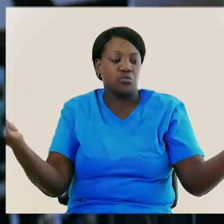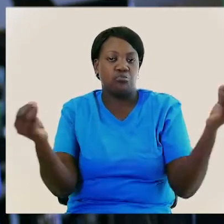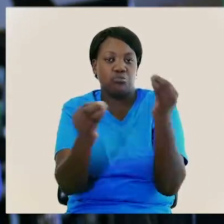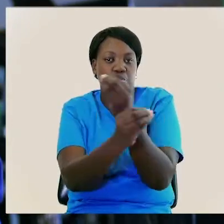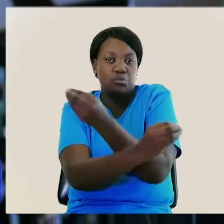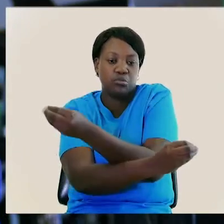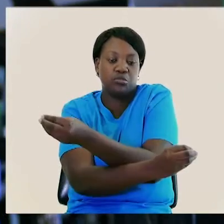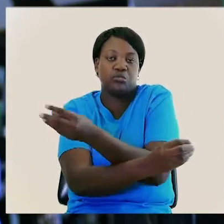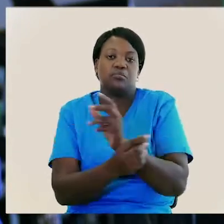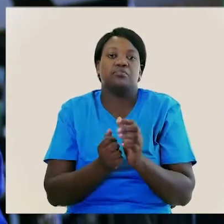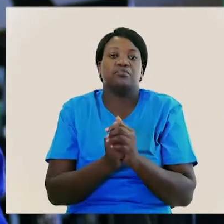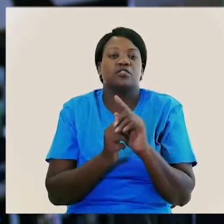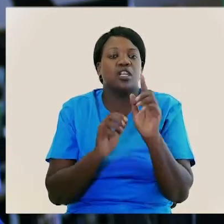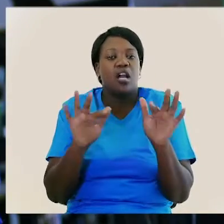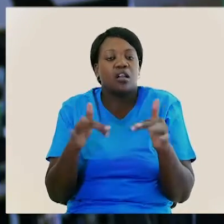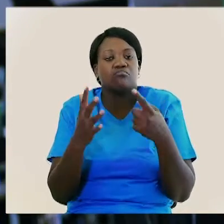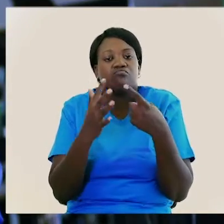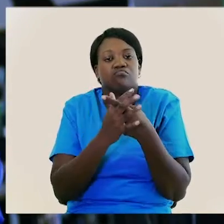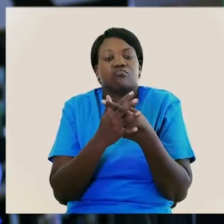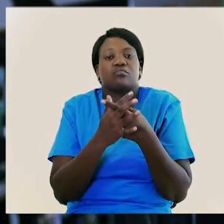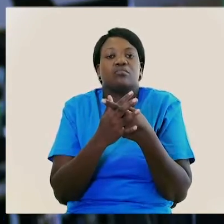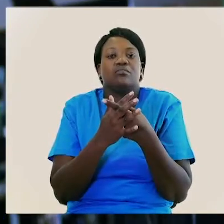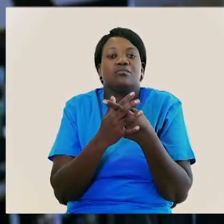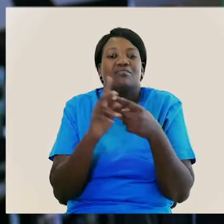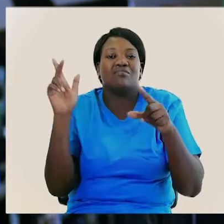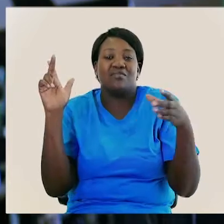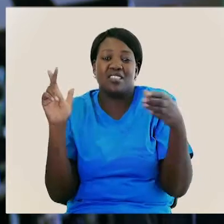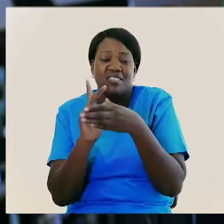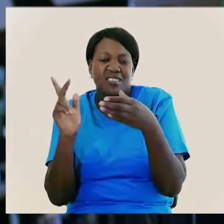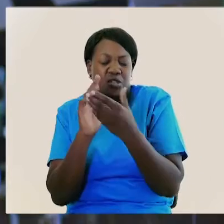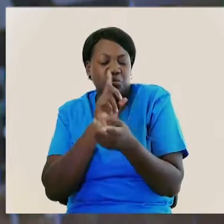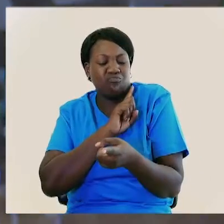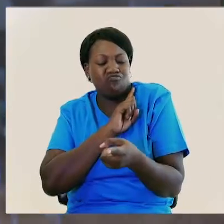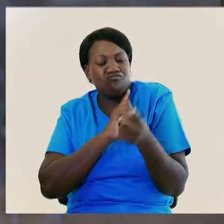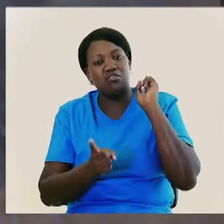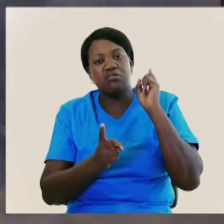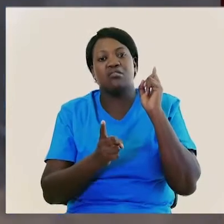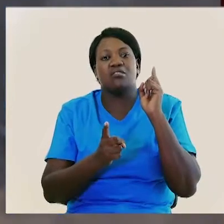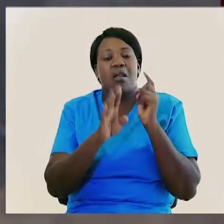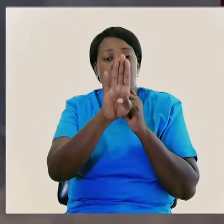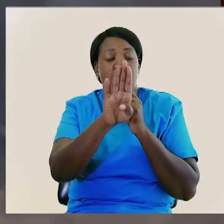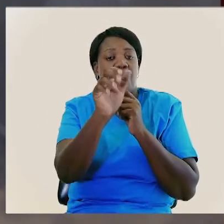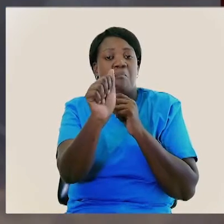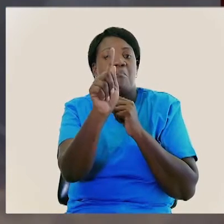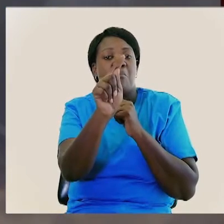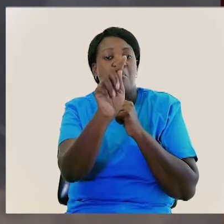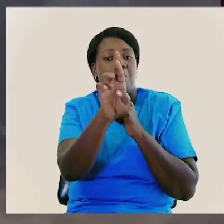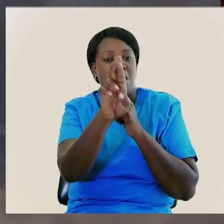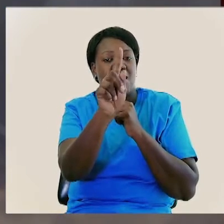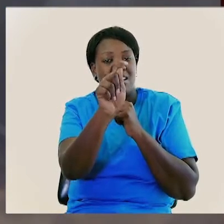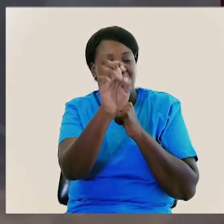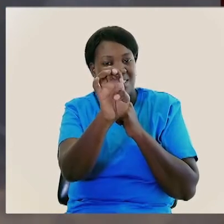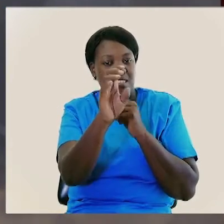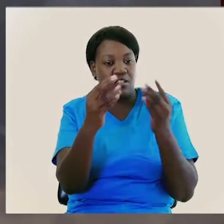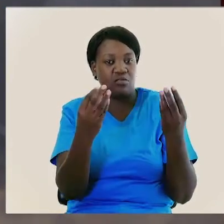How does this take place? In some societies, people used to barter goods. Bartering is exchanging one good